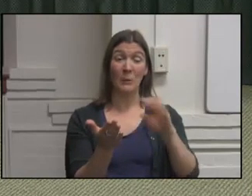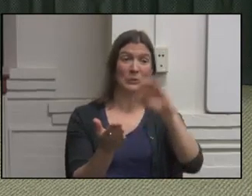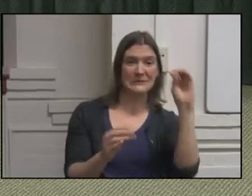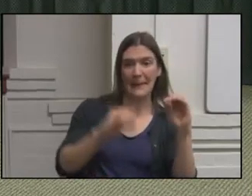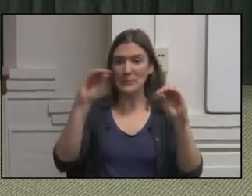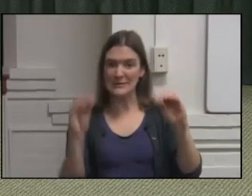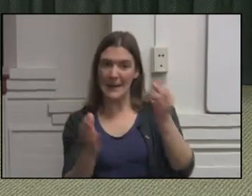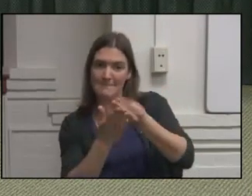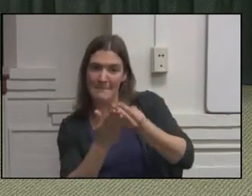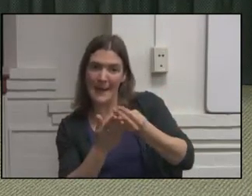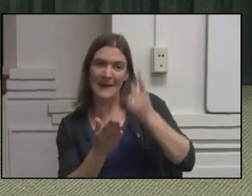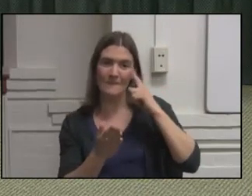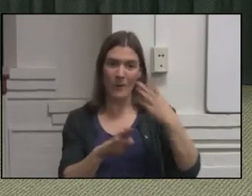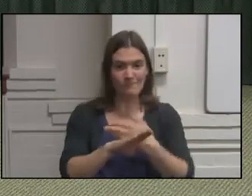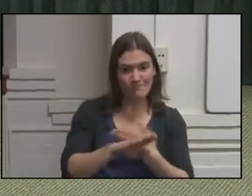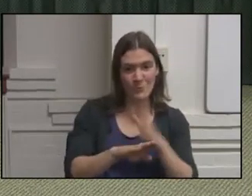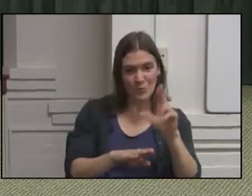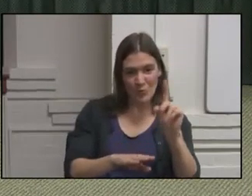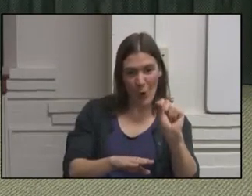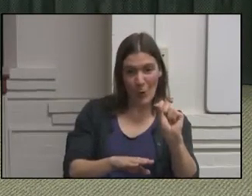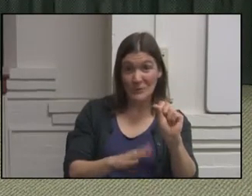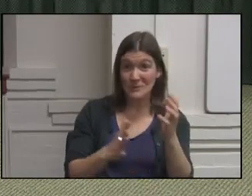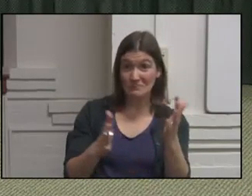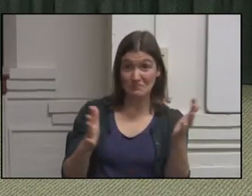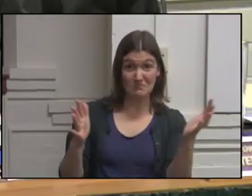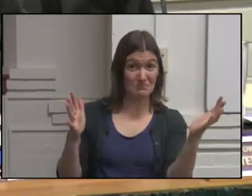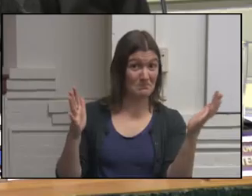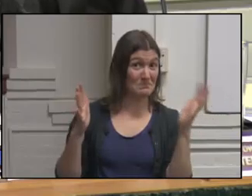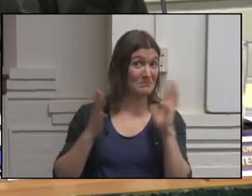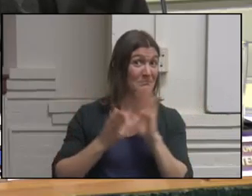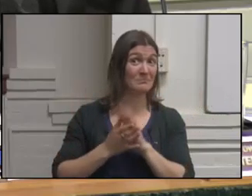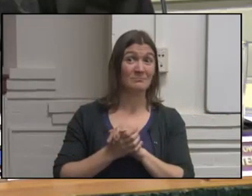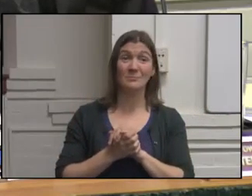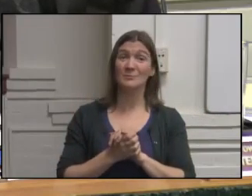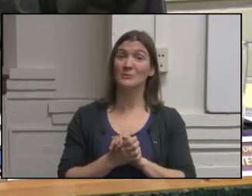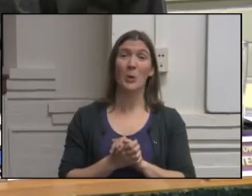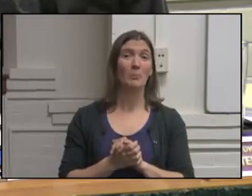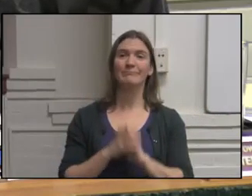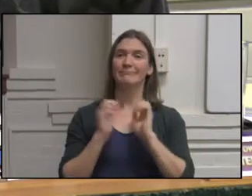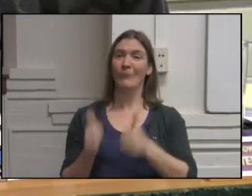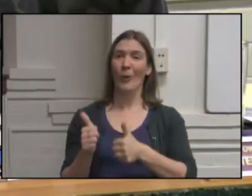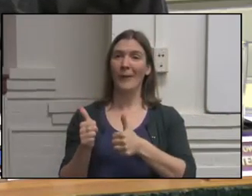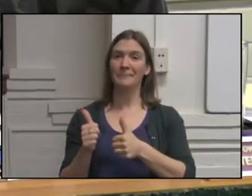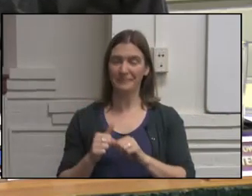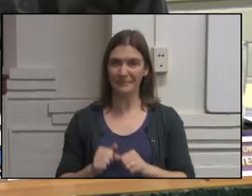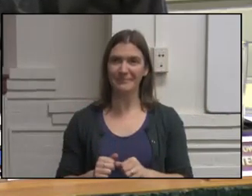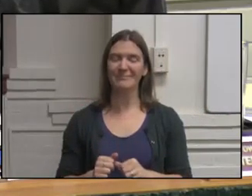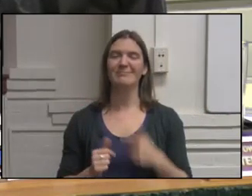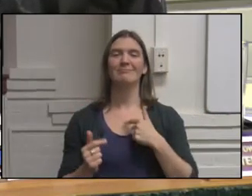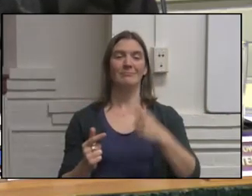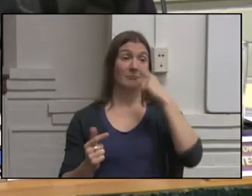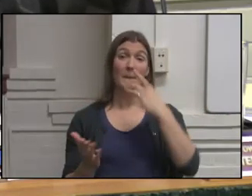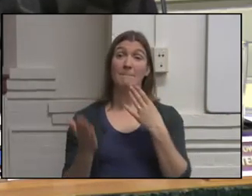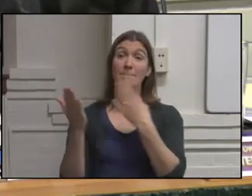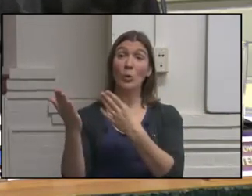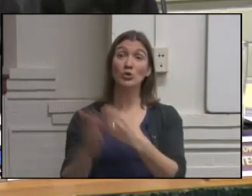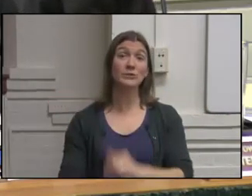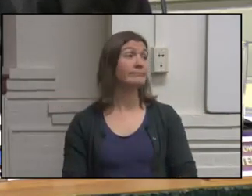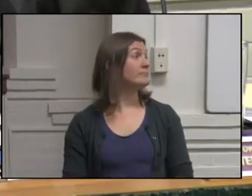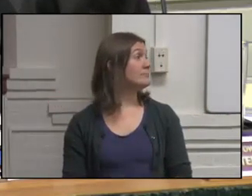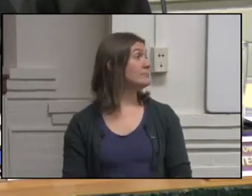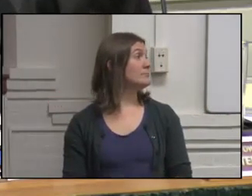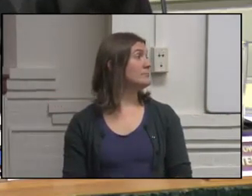percentage of money that we get from the state for maintaining these roads? Okay. Then I would entertain a motion, which